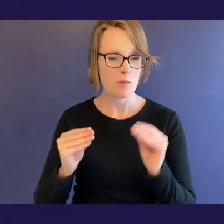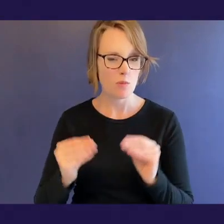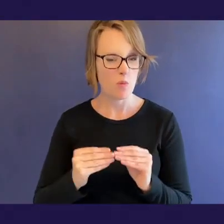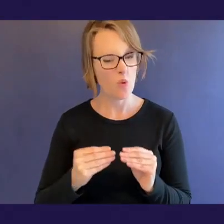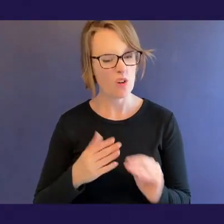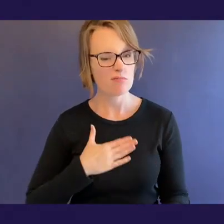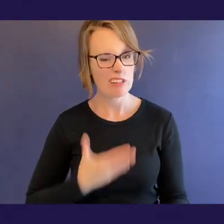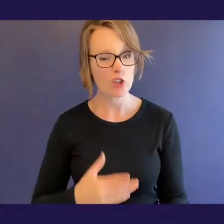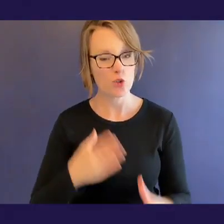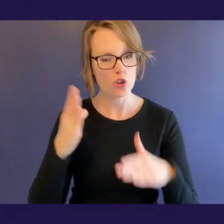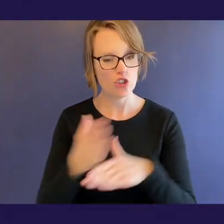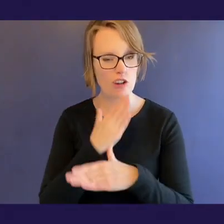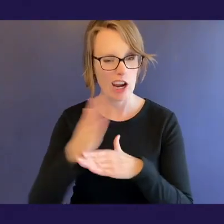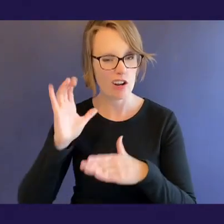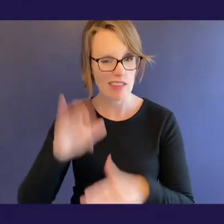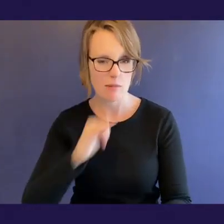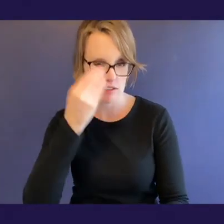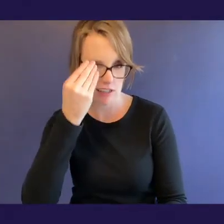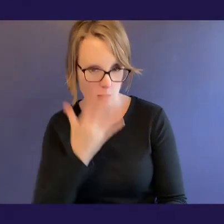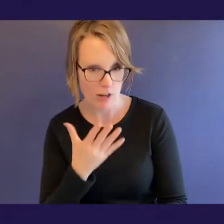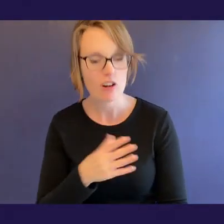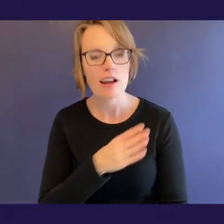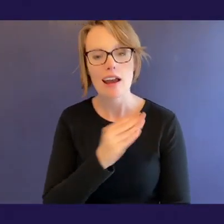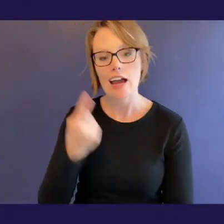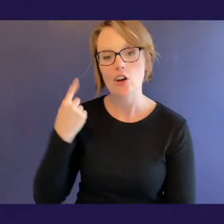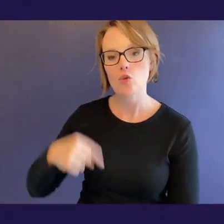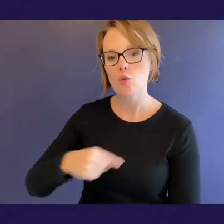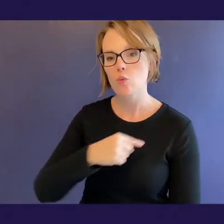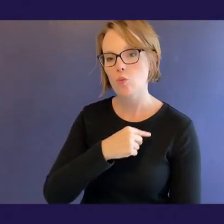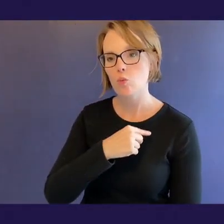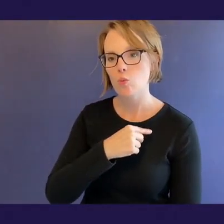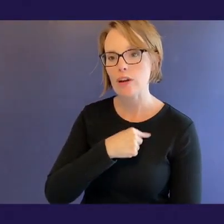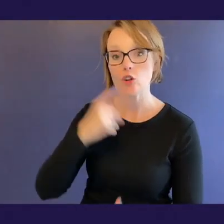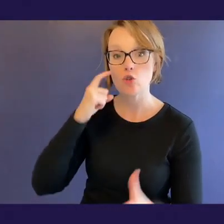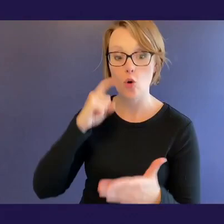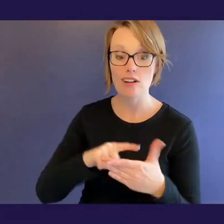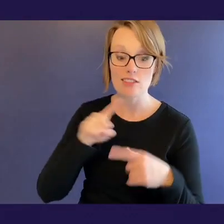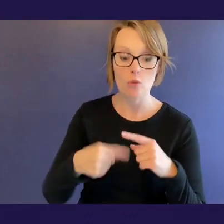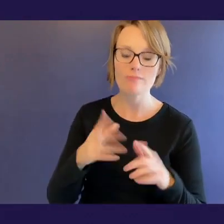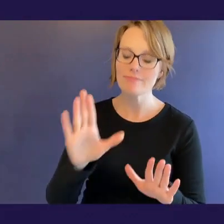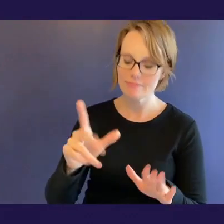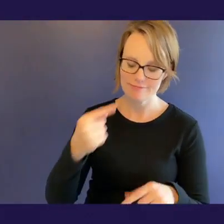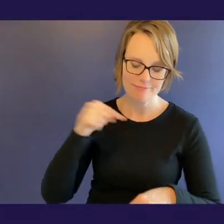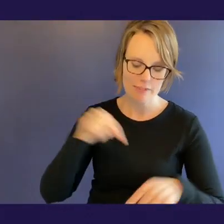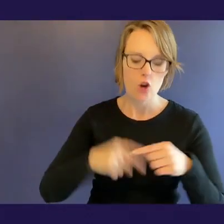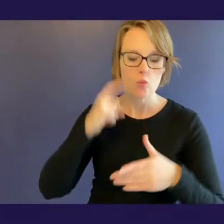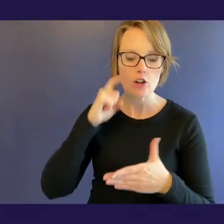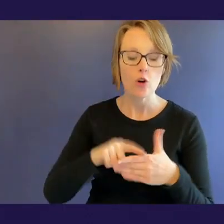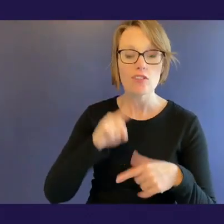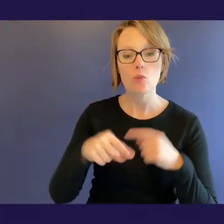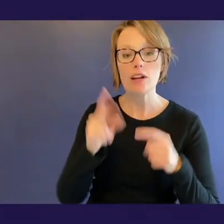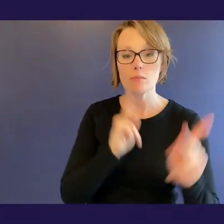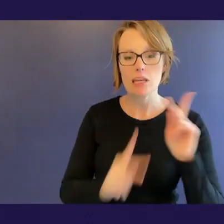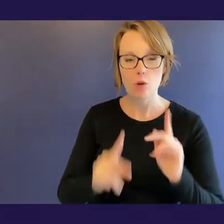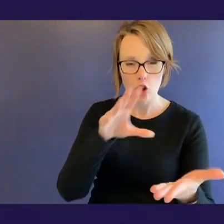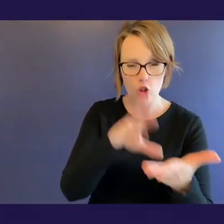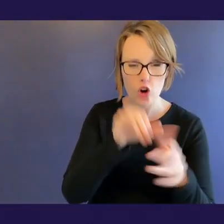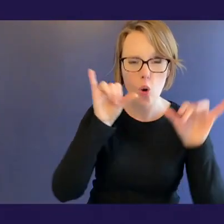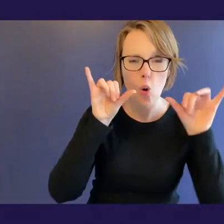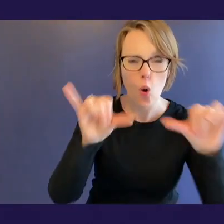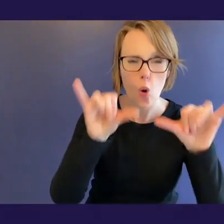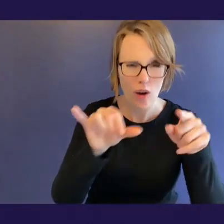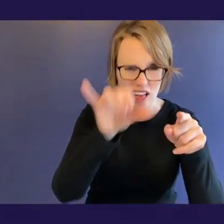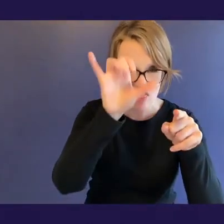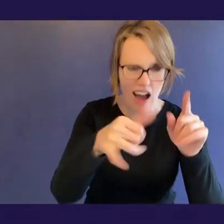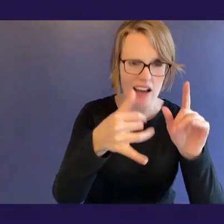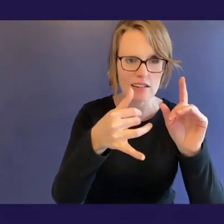to get or be willing to get the COVID-19 vaccine. So inoculation-based messaging holds some potential as we think